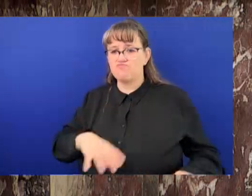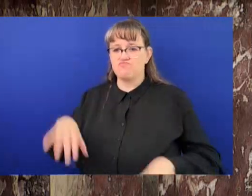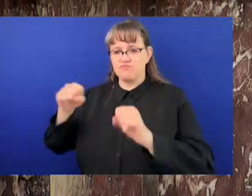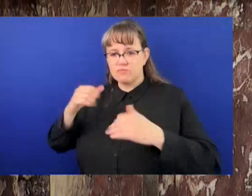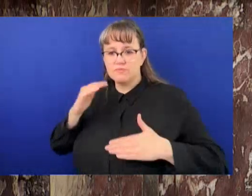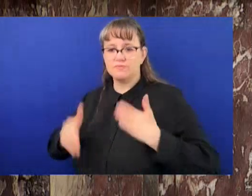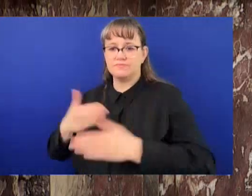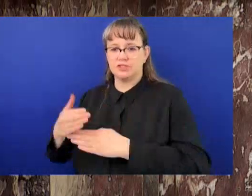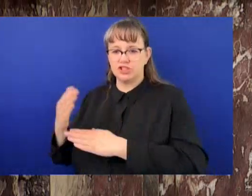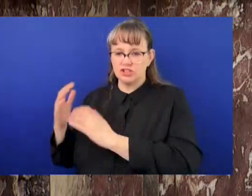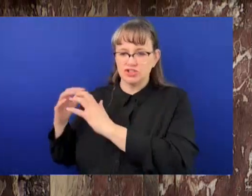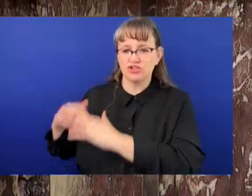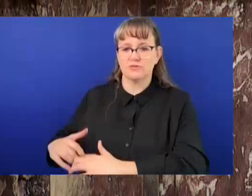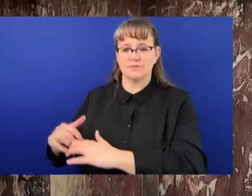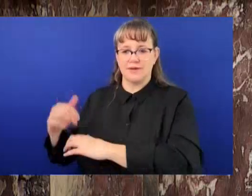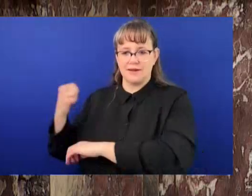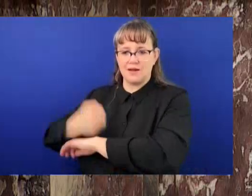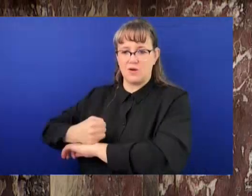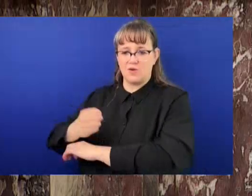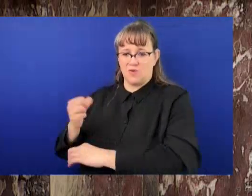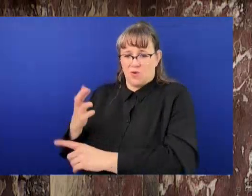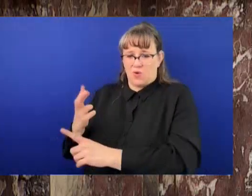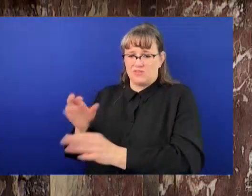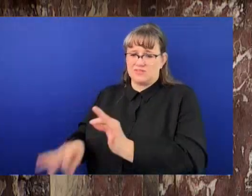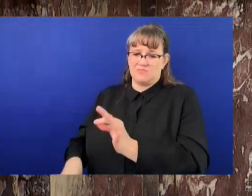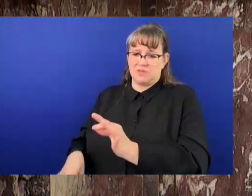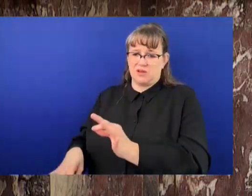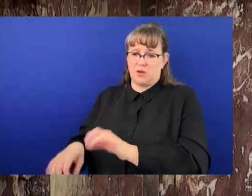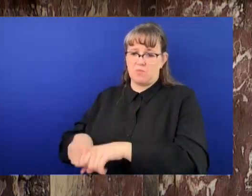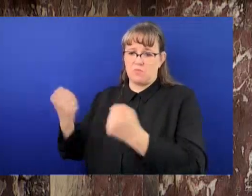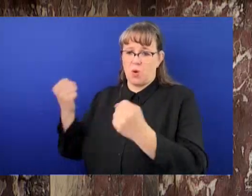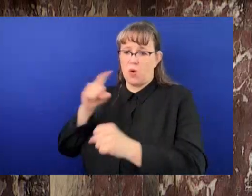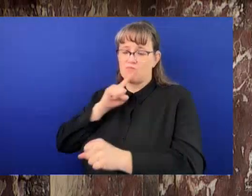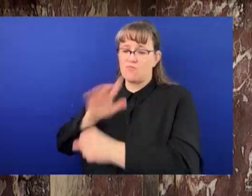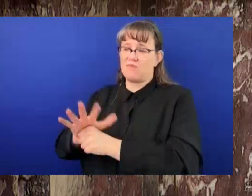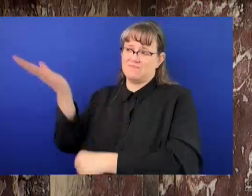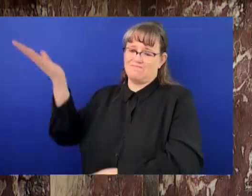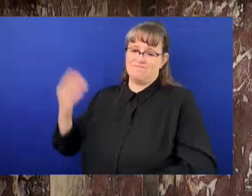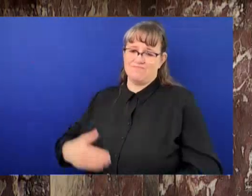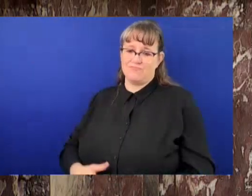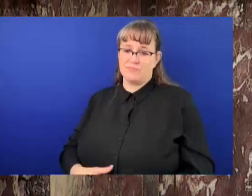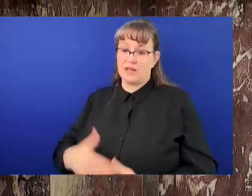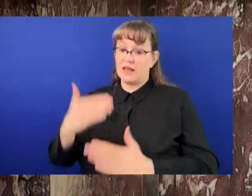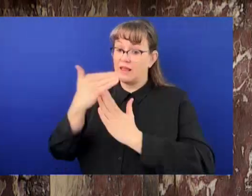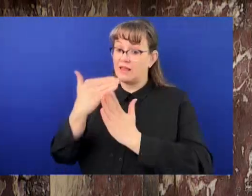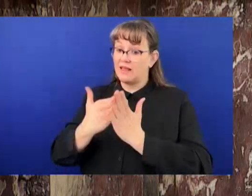another broken promise to add to the growing list of government failures?